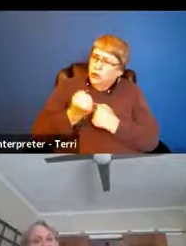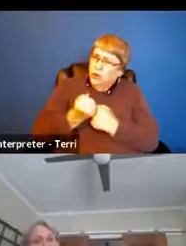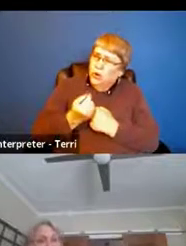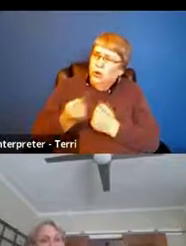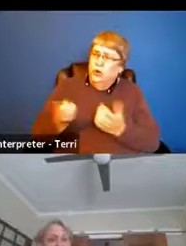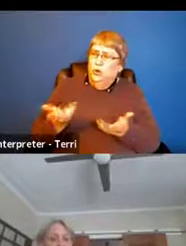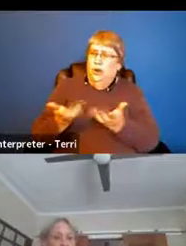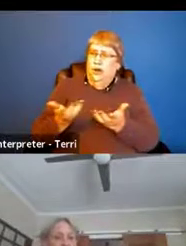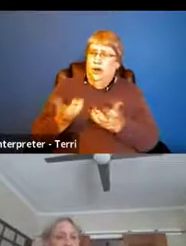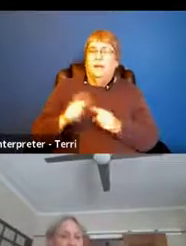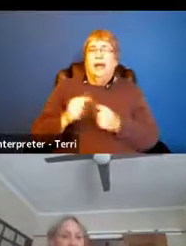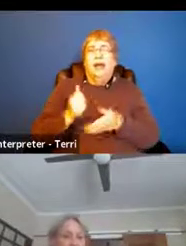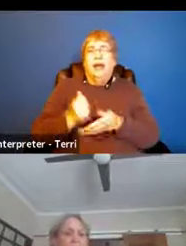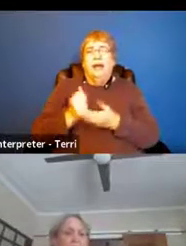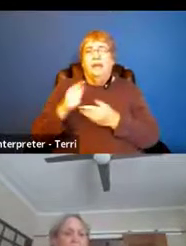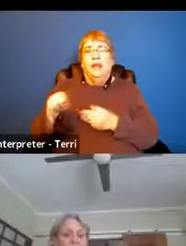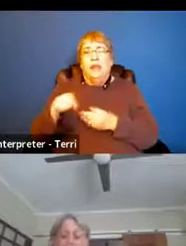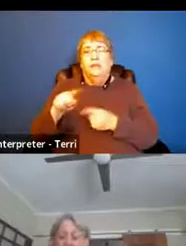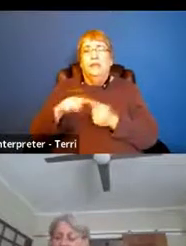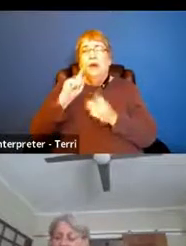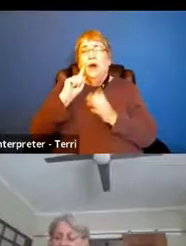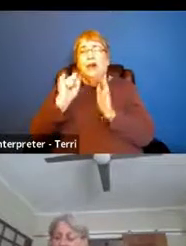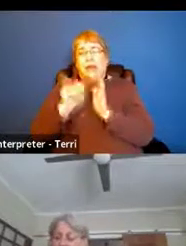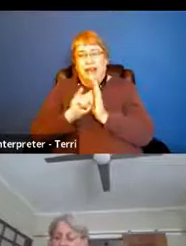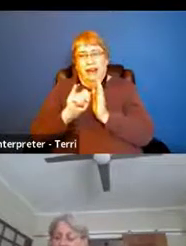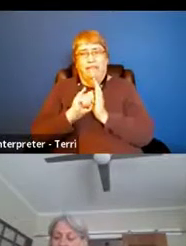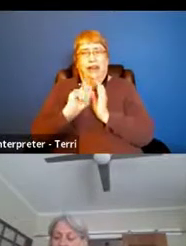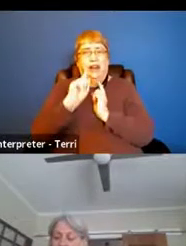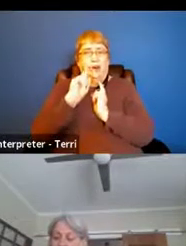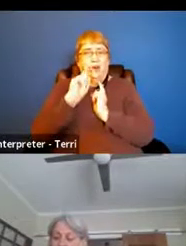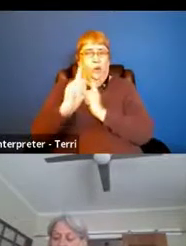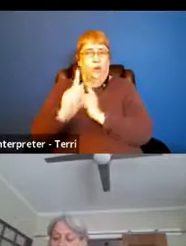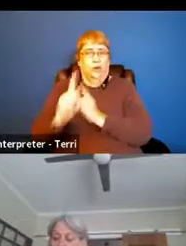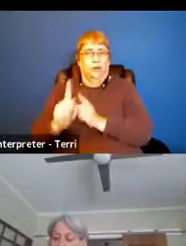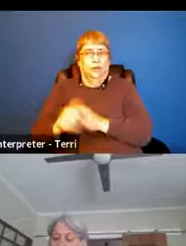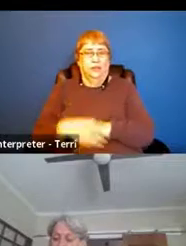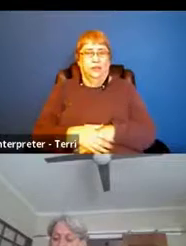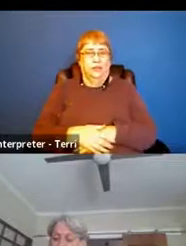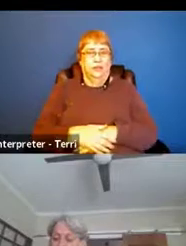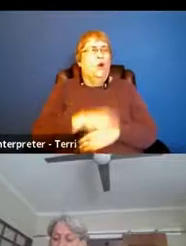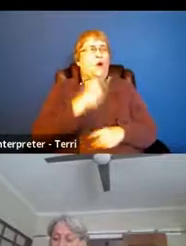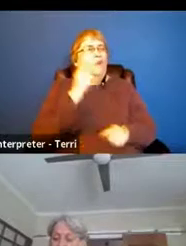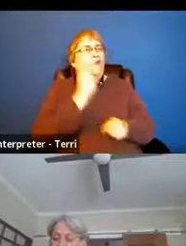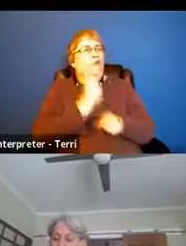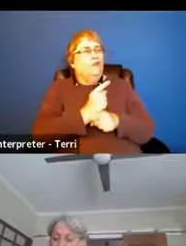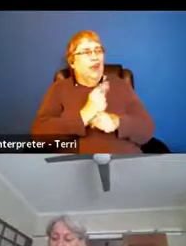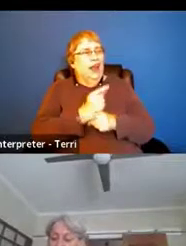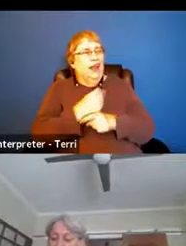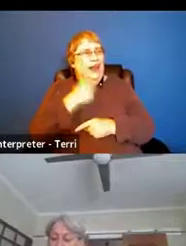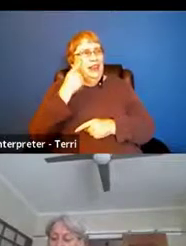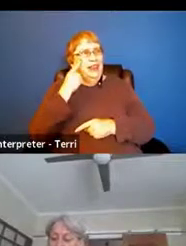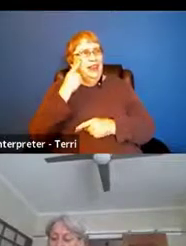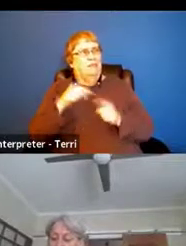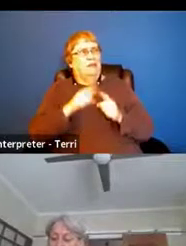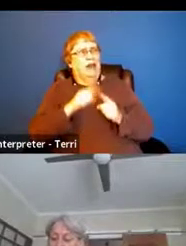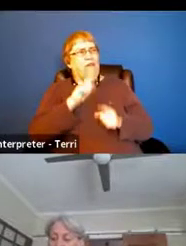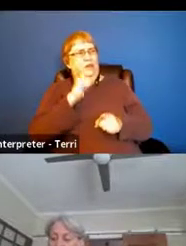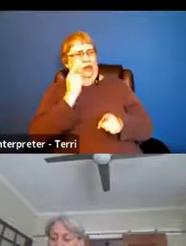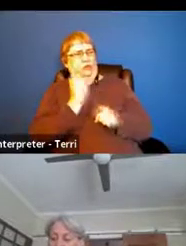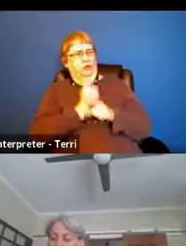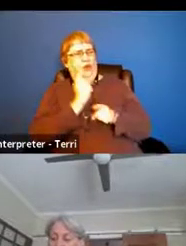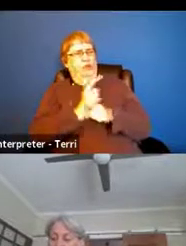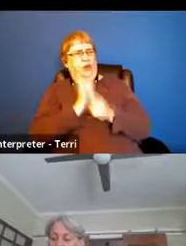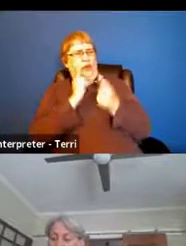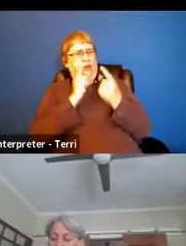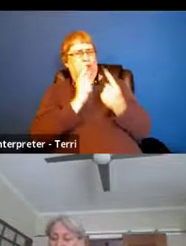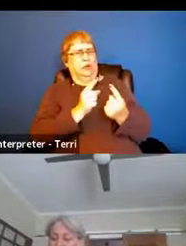them identify those, I think, is important. Yeah, and I think too about practical and tangible goals, you know, for helping